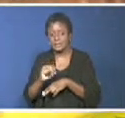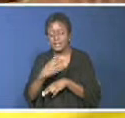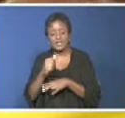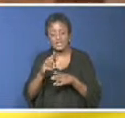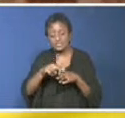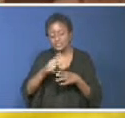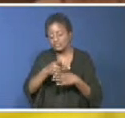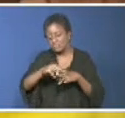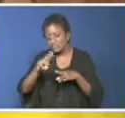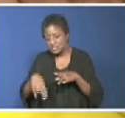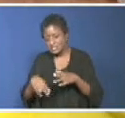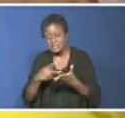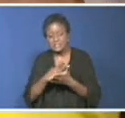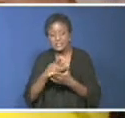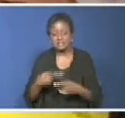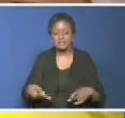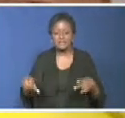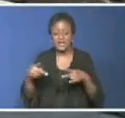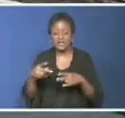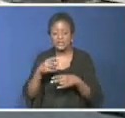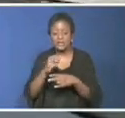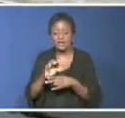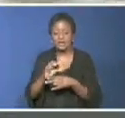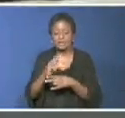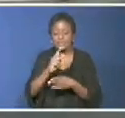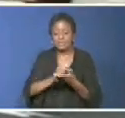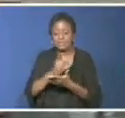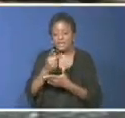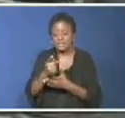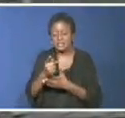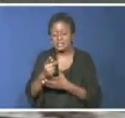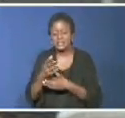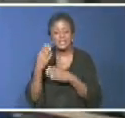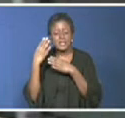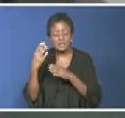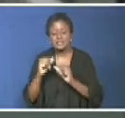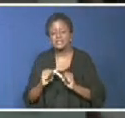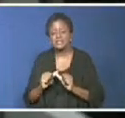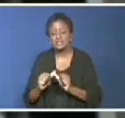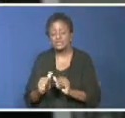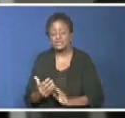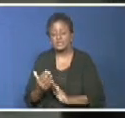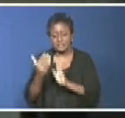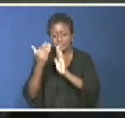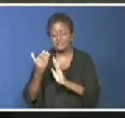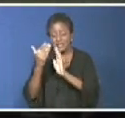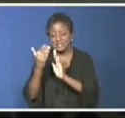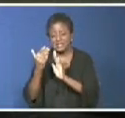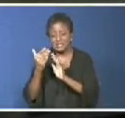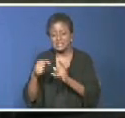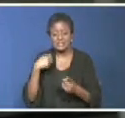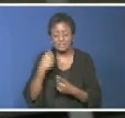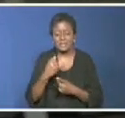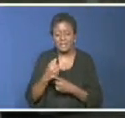Dorian, he says countries like the Bahamas have repeatedly borne the brunt of the financial shock associated with climate change and must position